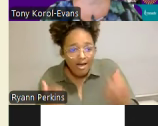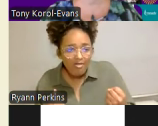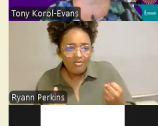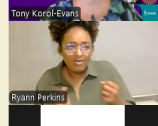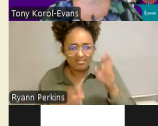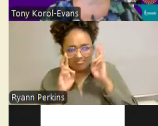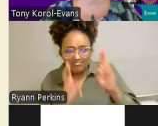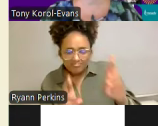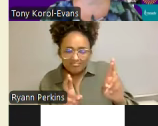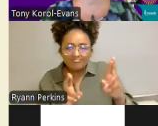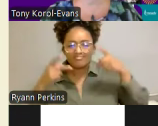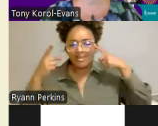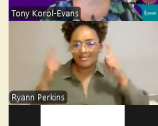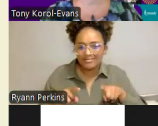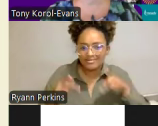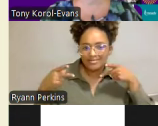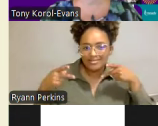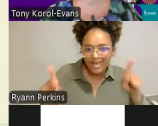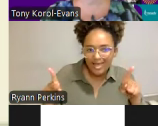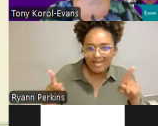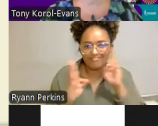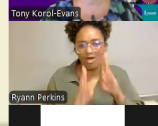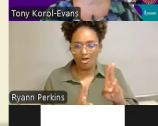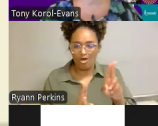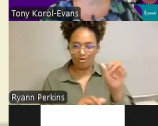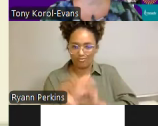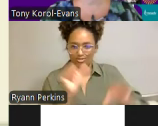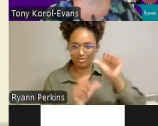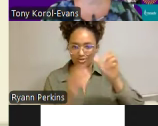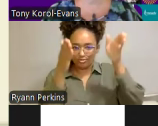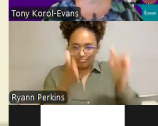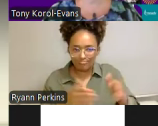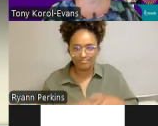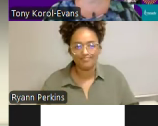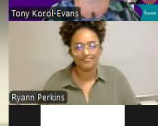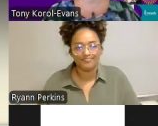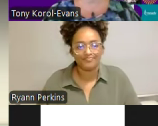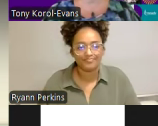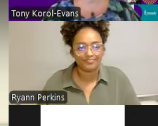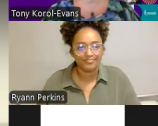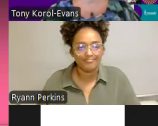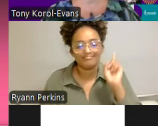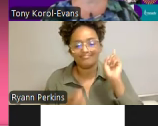time, don't forget to visit me at amaze.org or go to my YouTube channel to watch more. Bye!